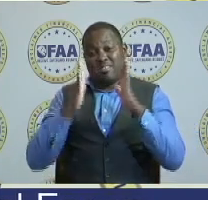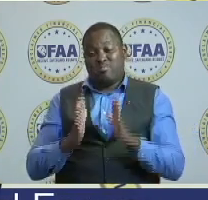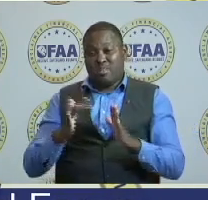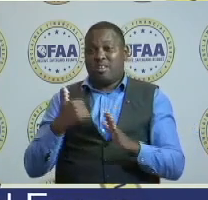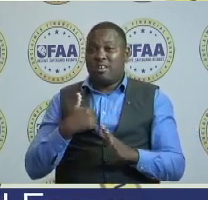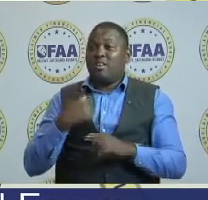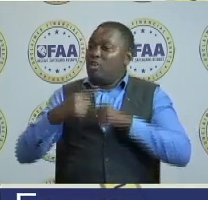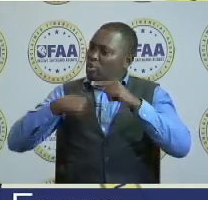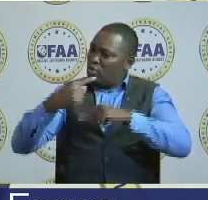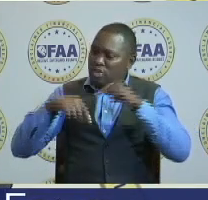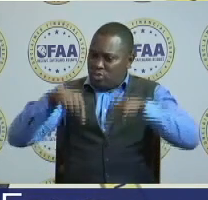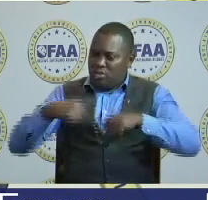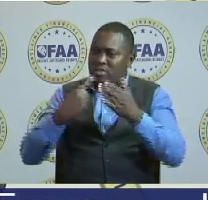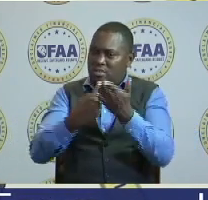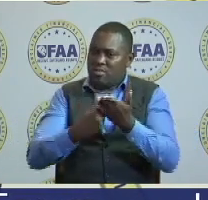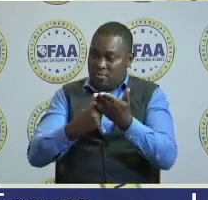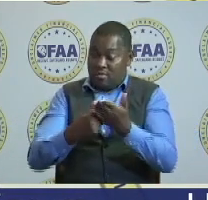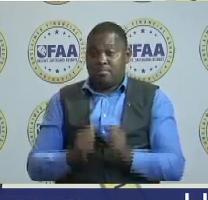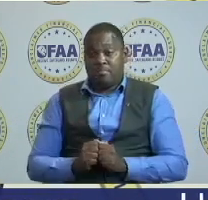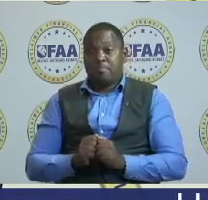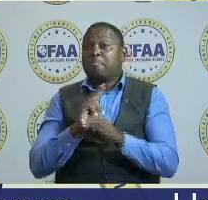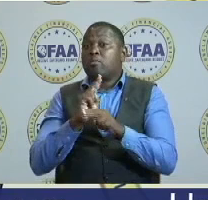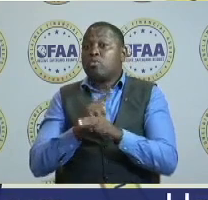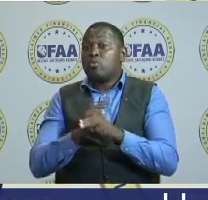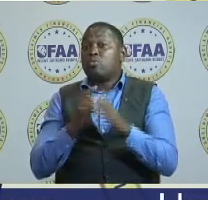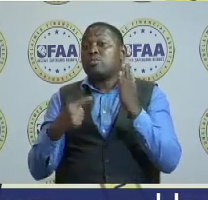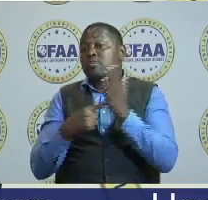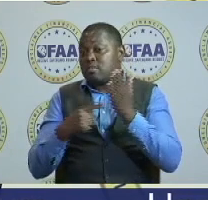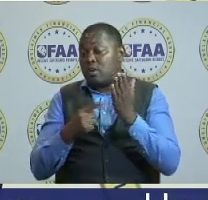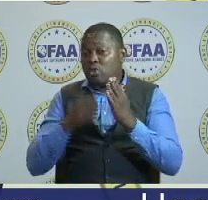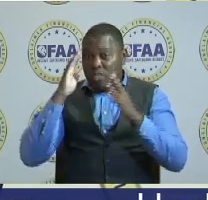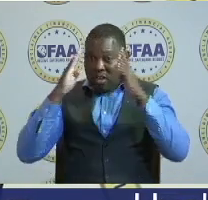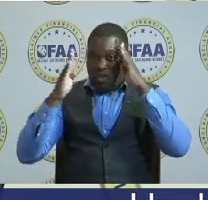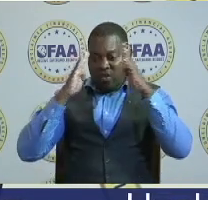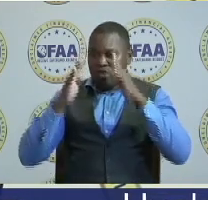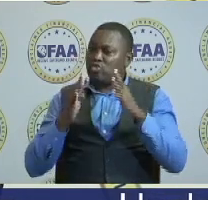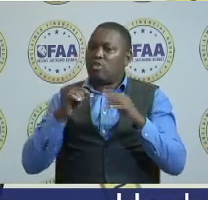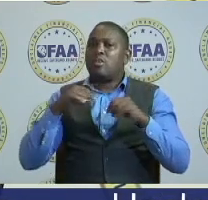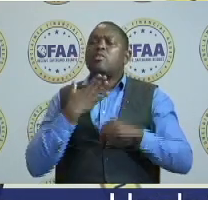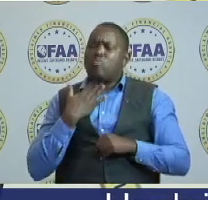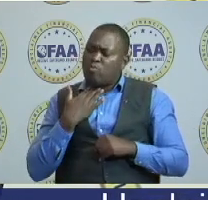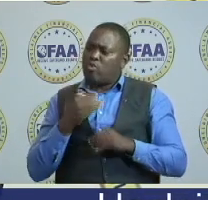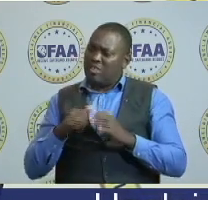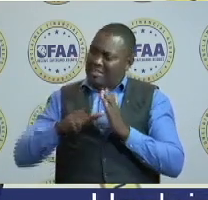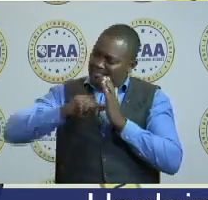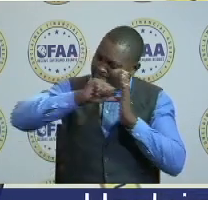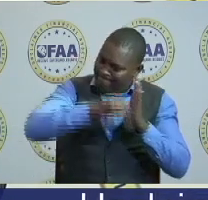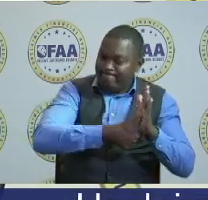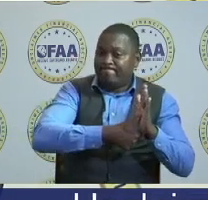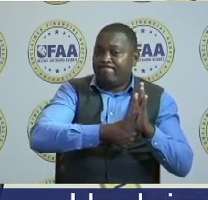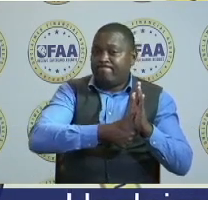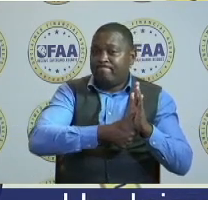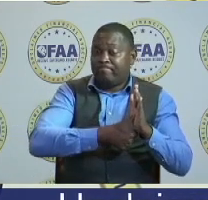these conversations. So the use of technology and innovation was the first thing that I wanted to drive a little bit more proactively.